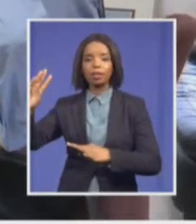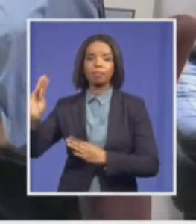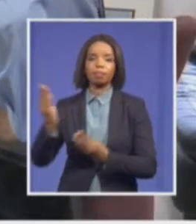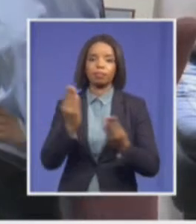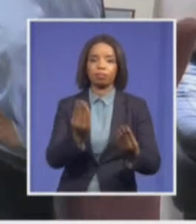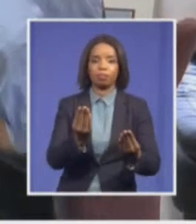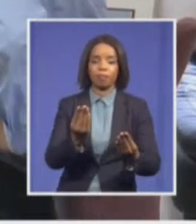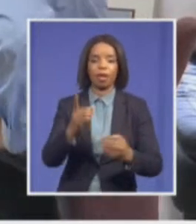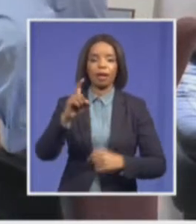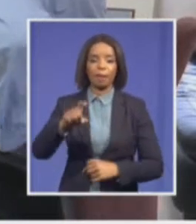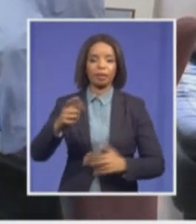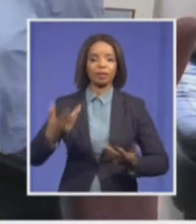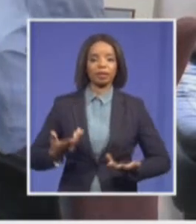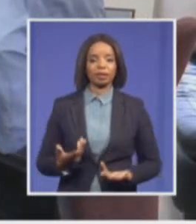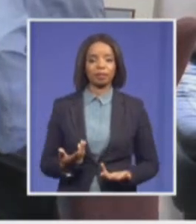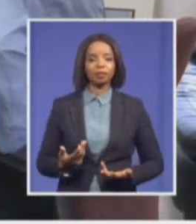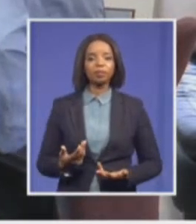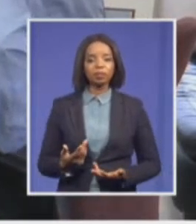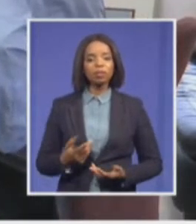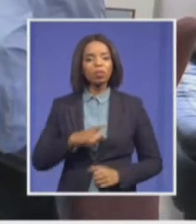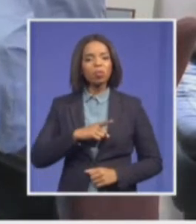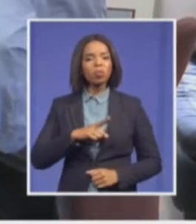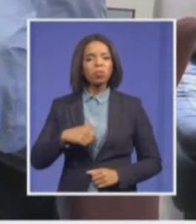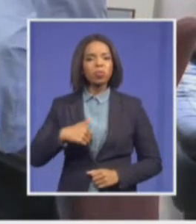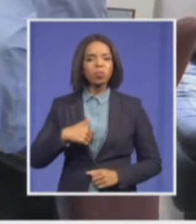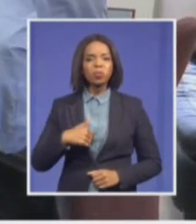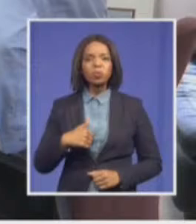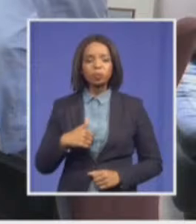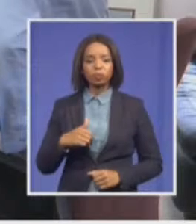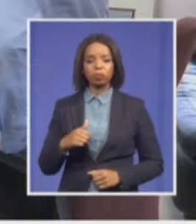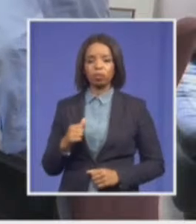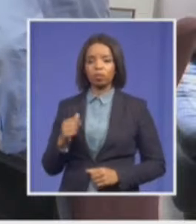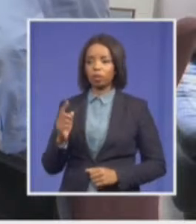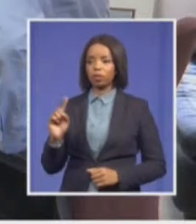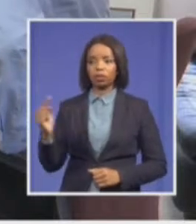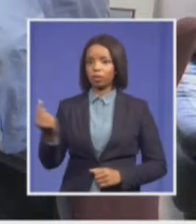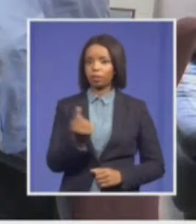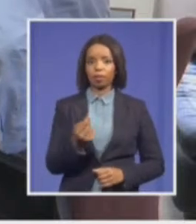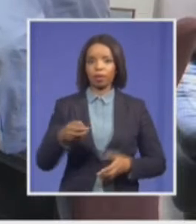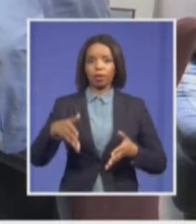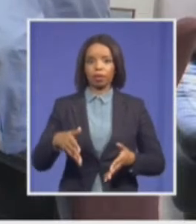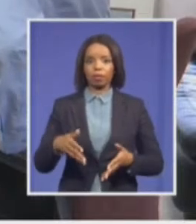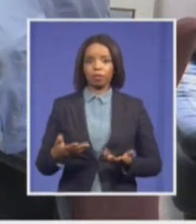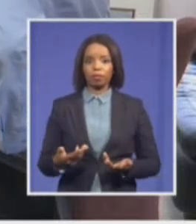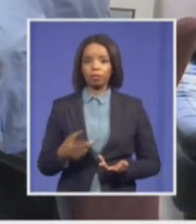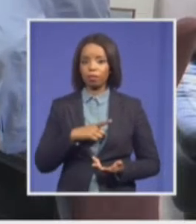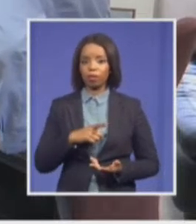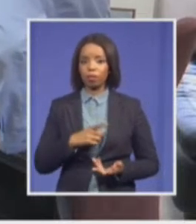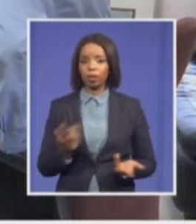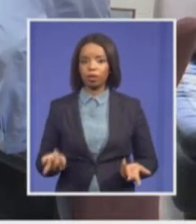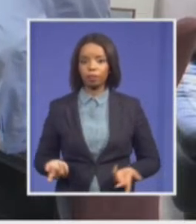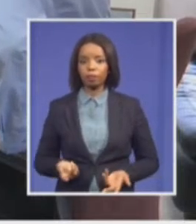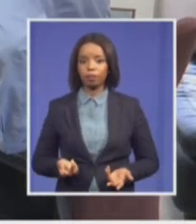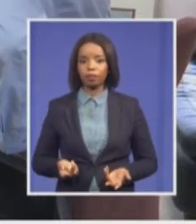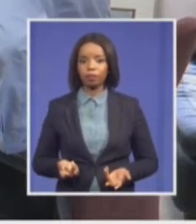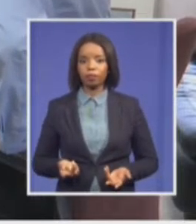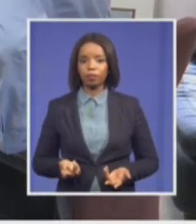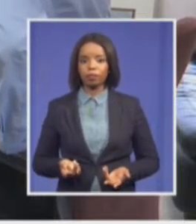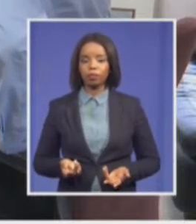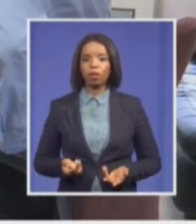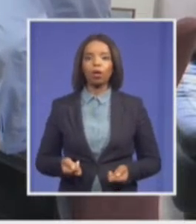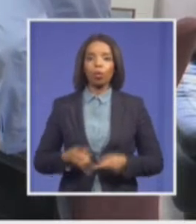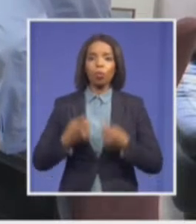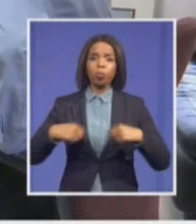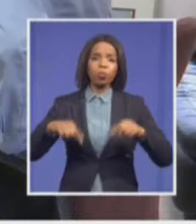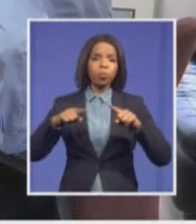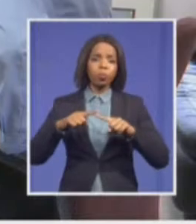haven't appeared before me. Why would this matter not finish soon? We intend to call 4 witnesses, Chairperson. Yes, as